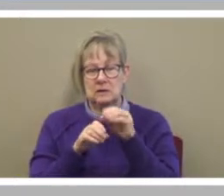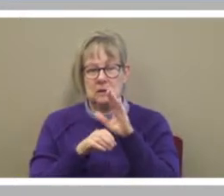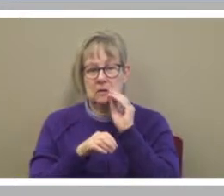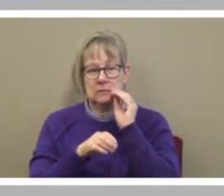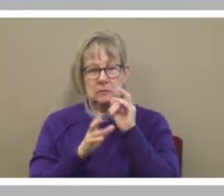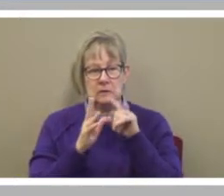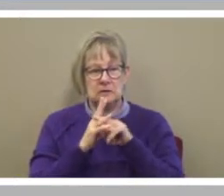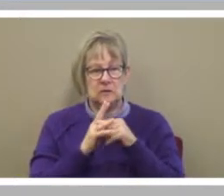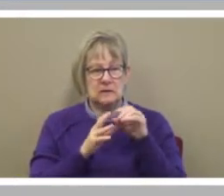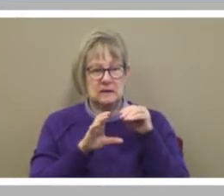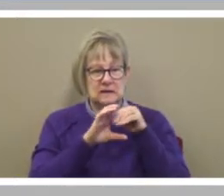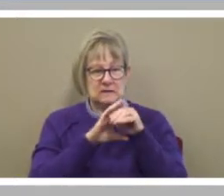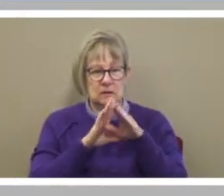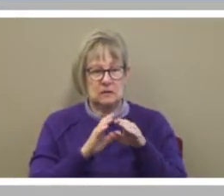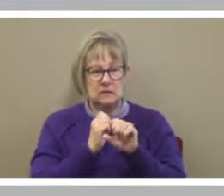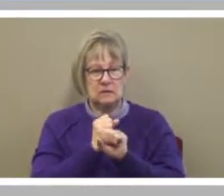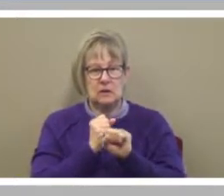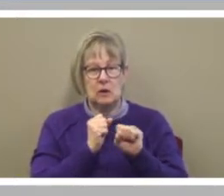campaign. So